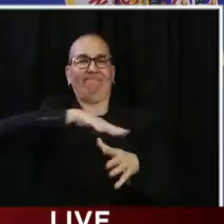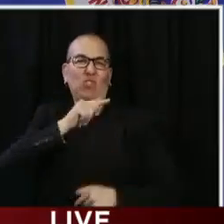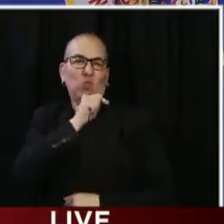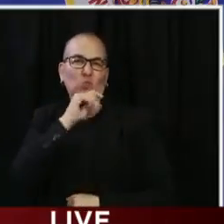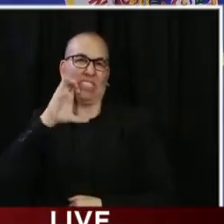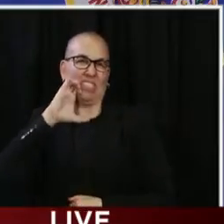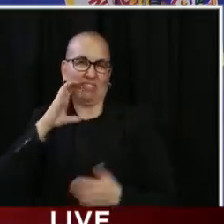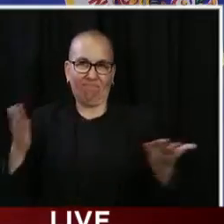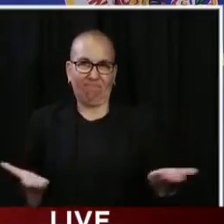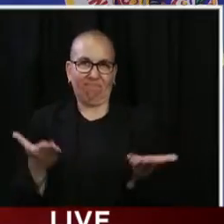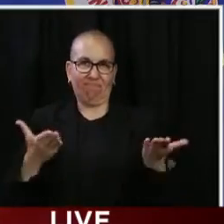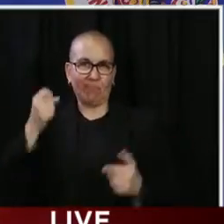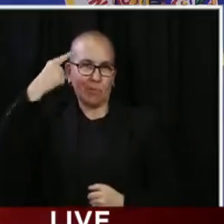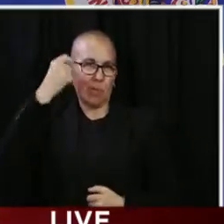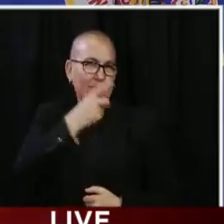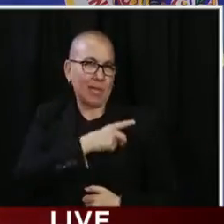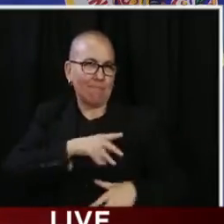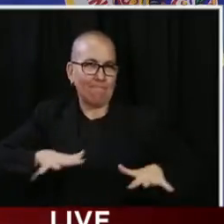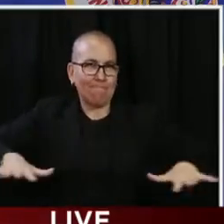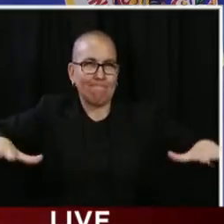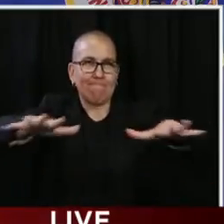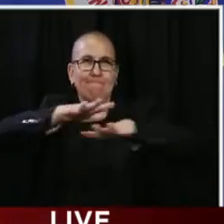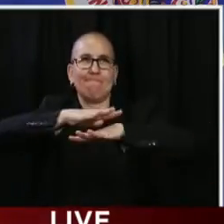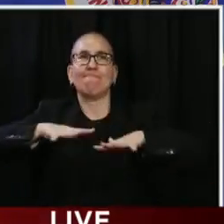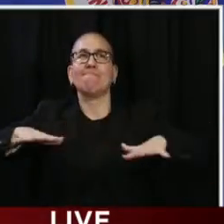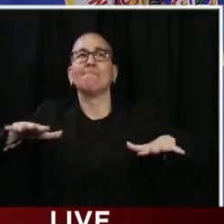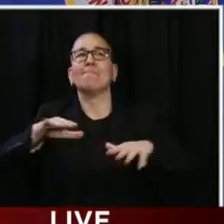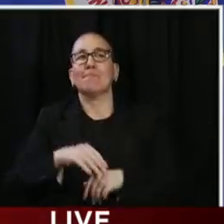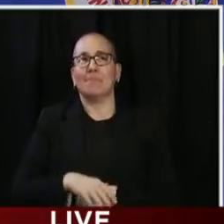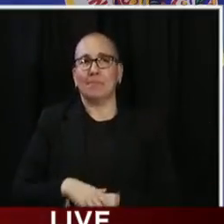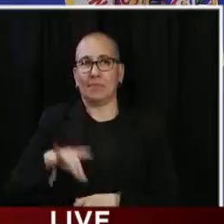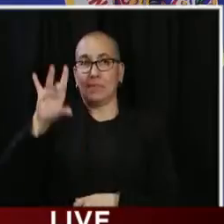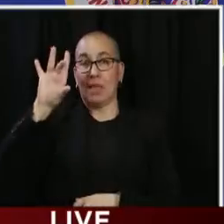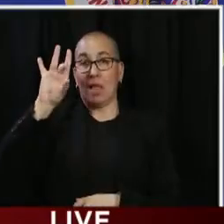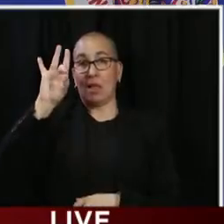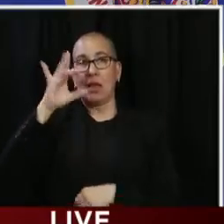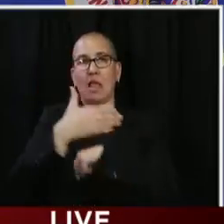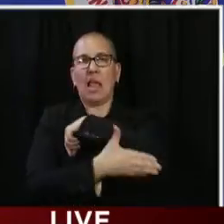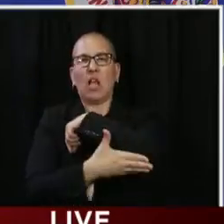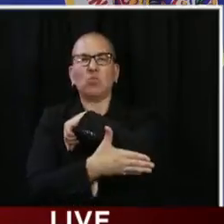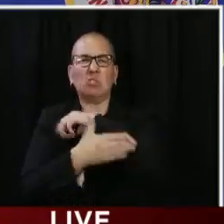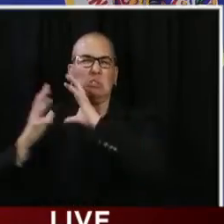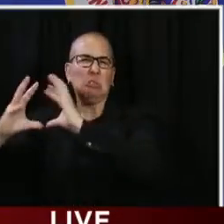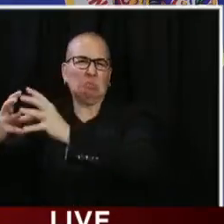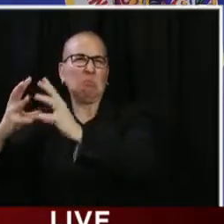food production plant facilities that have been the site of some of the fastest growth in the country,